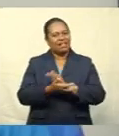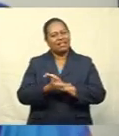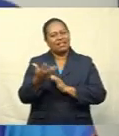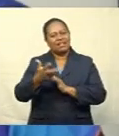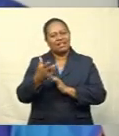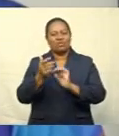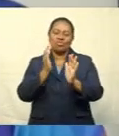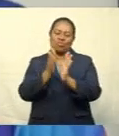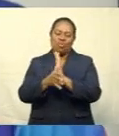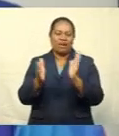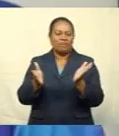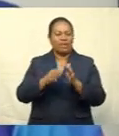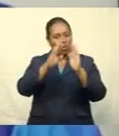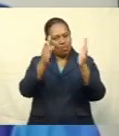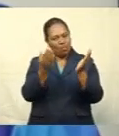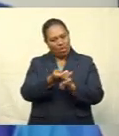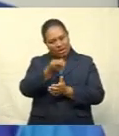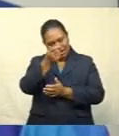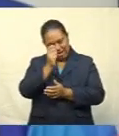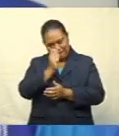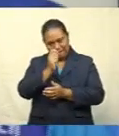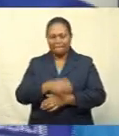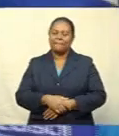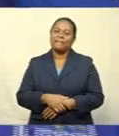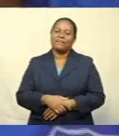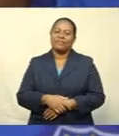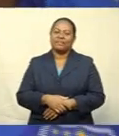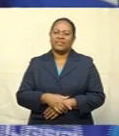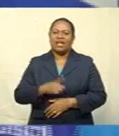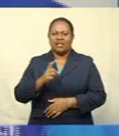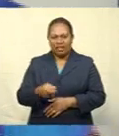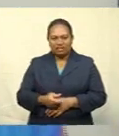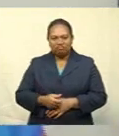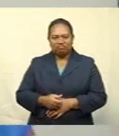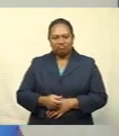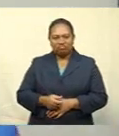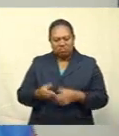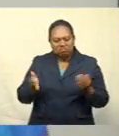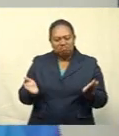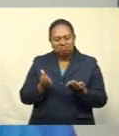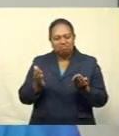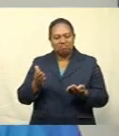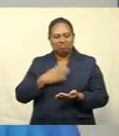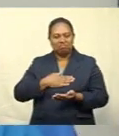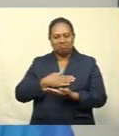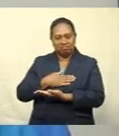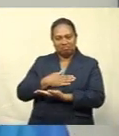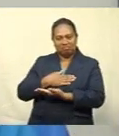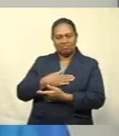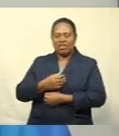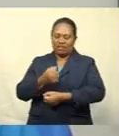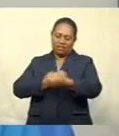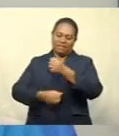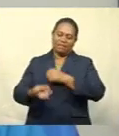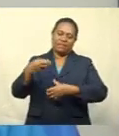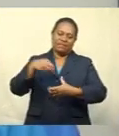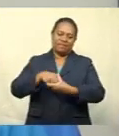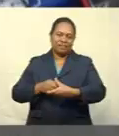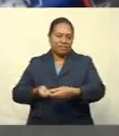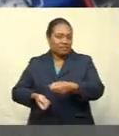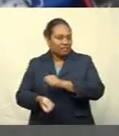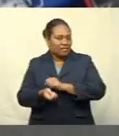Cup. So yeah, that kind of motivated me more to become a part of cricket and just play it and have